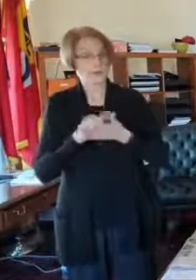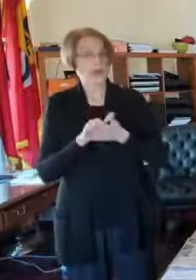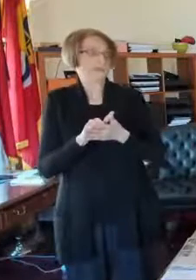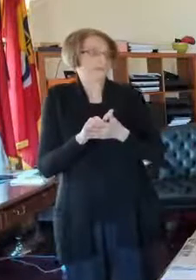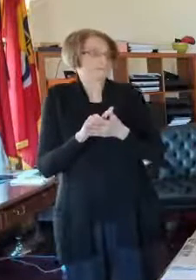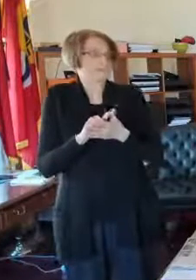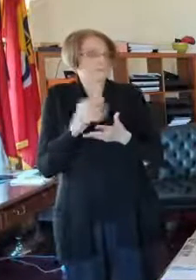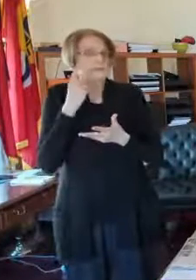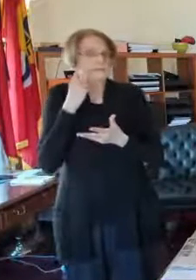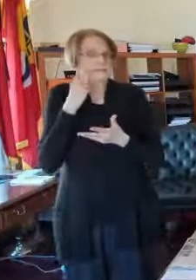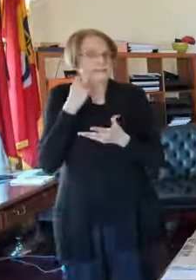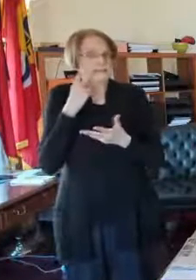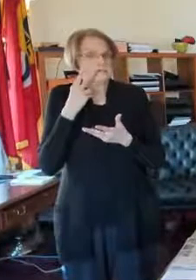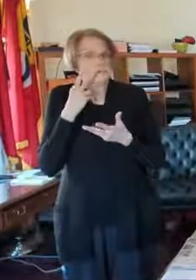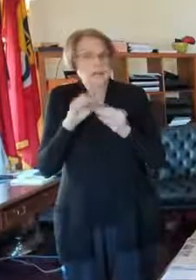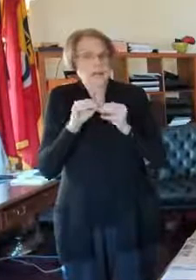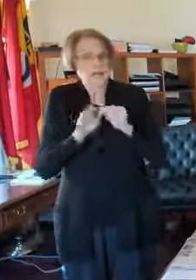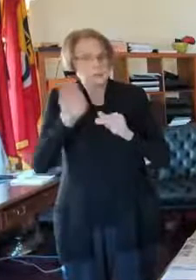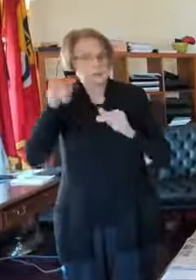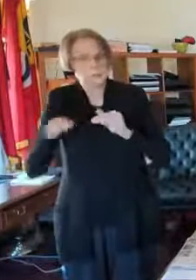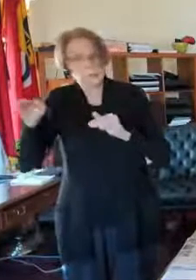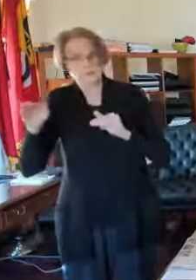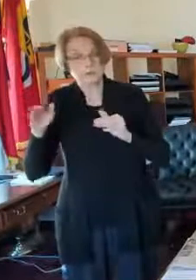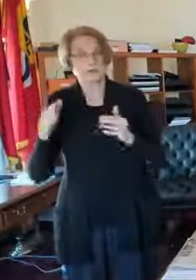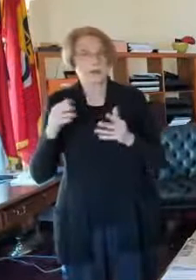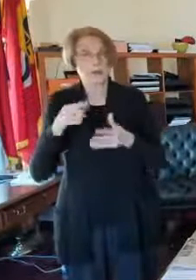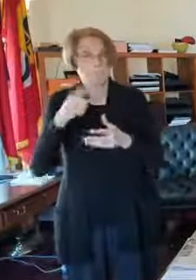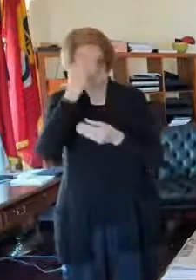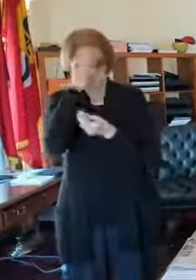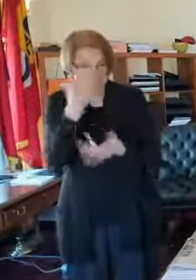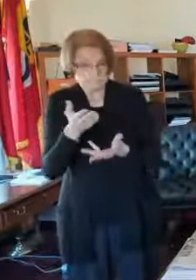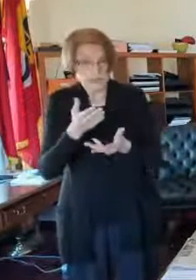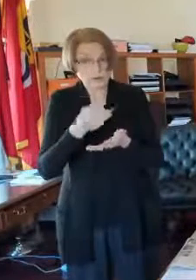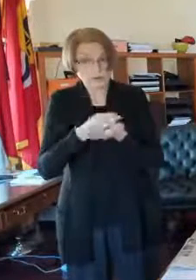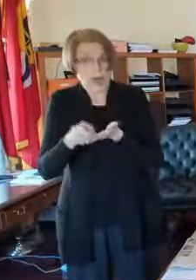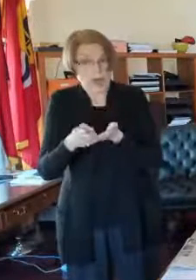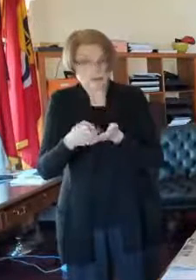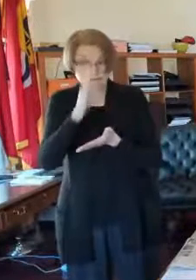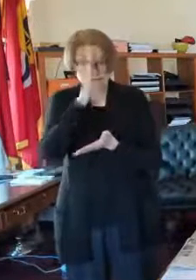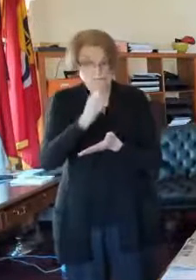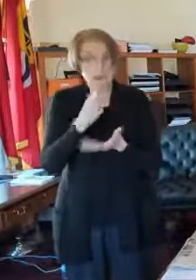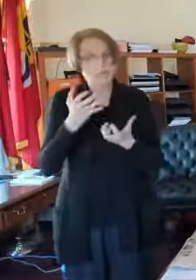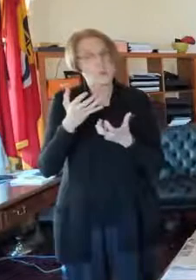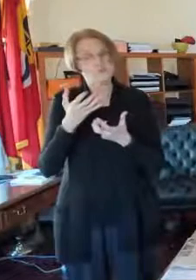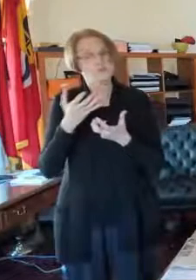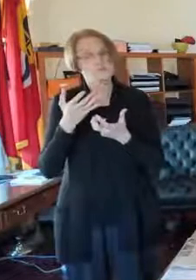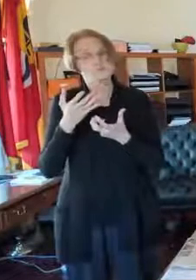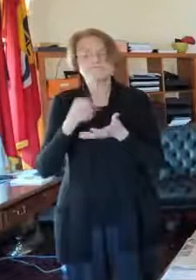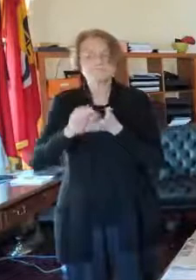like. I'm going to be honest with you. I want to lift it as soon as is safe to do so.